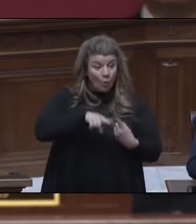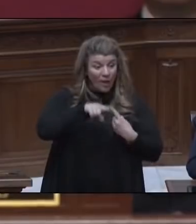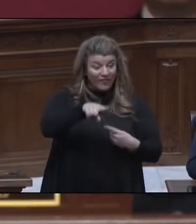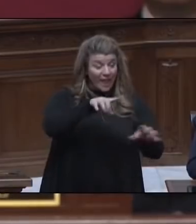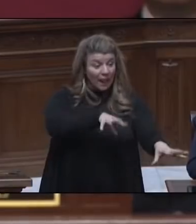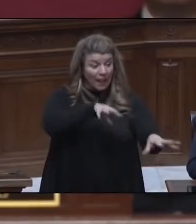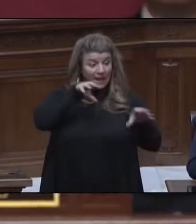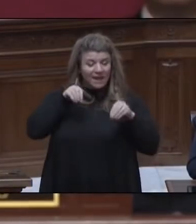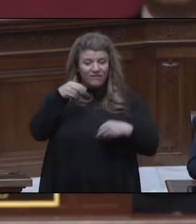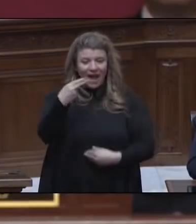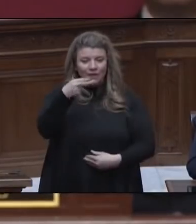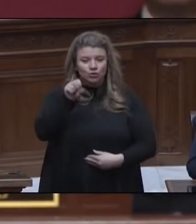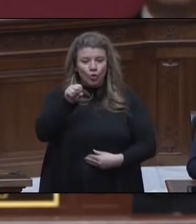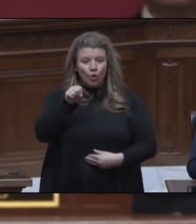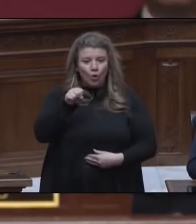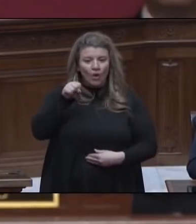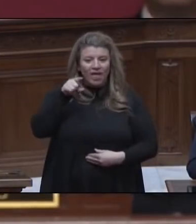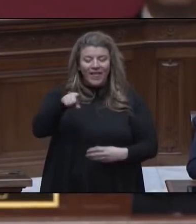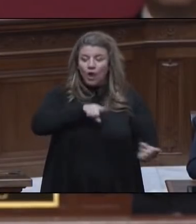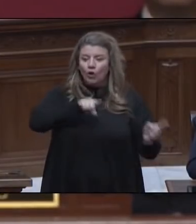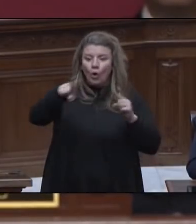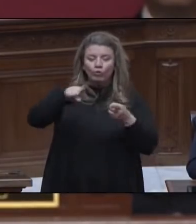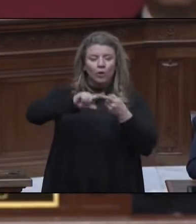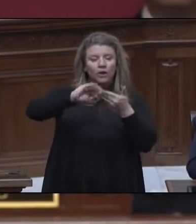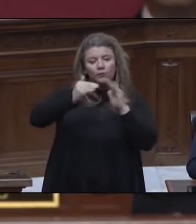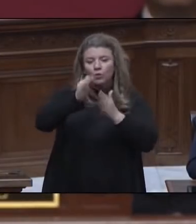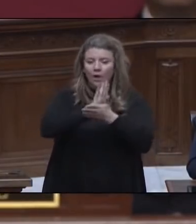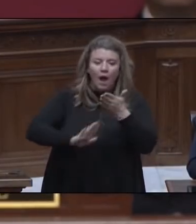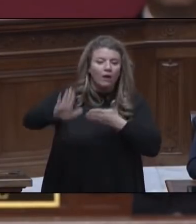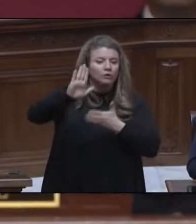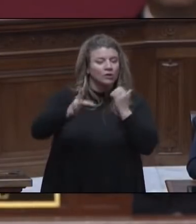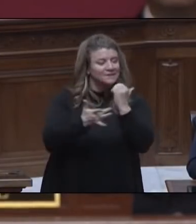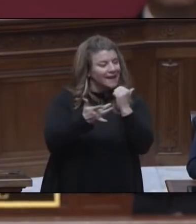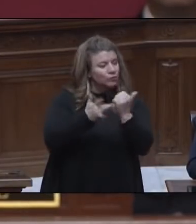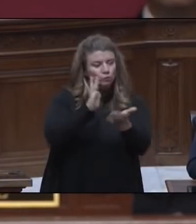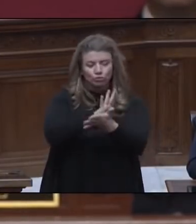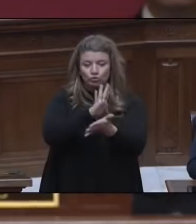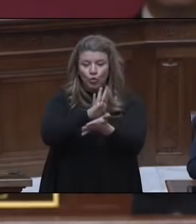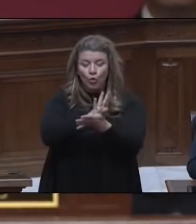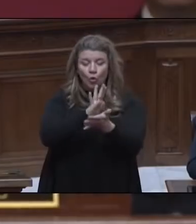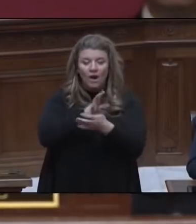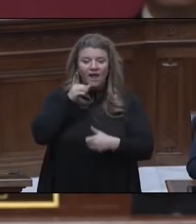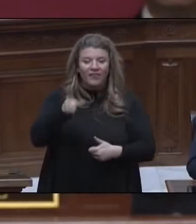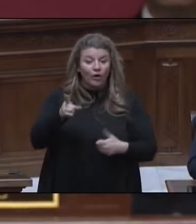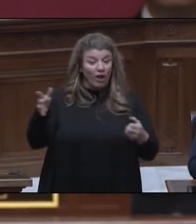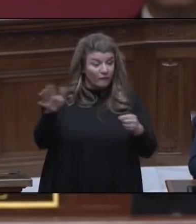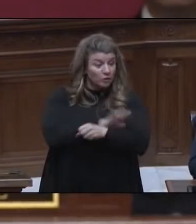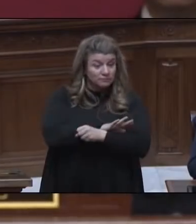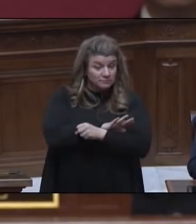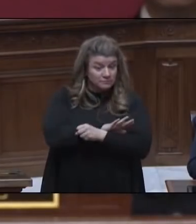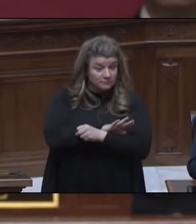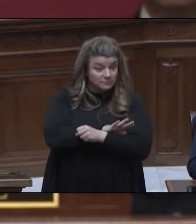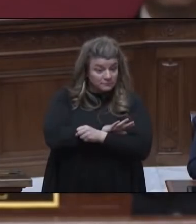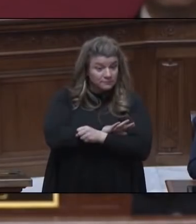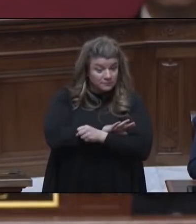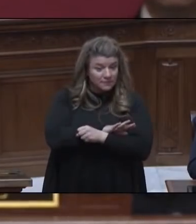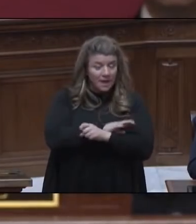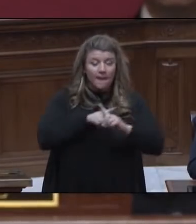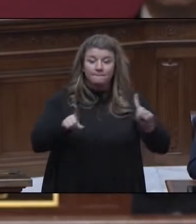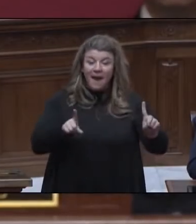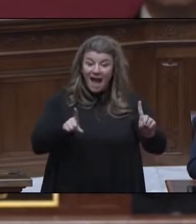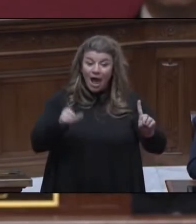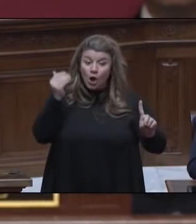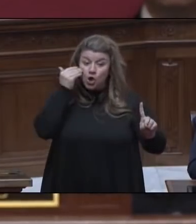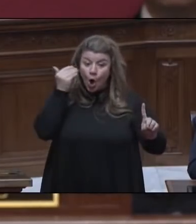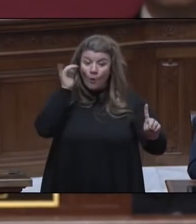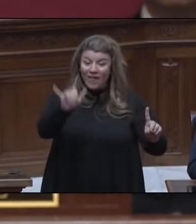high school, you know, and go to a community college or a technical school, they're absolutely covered. But with